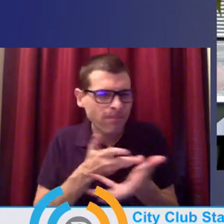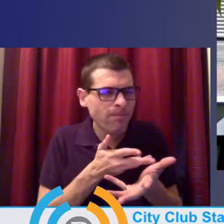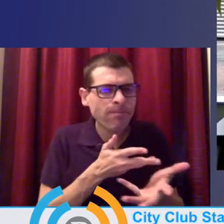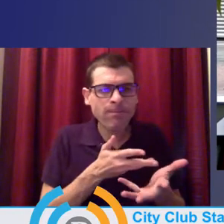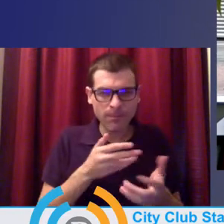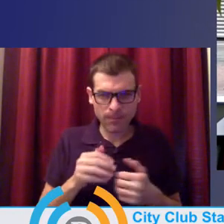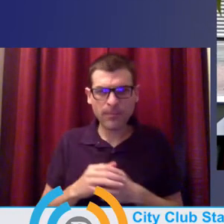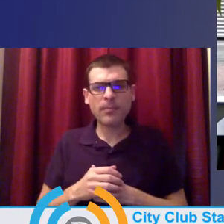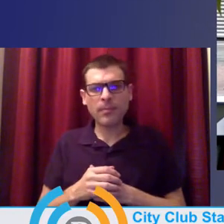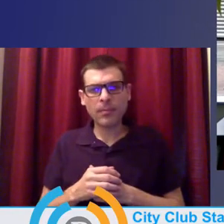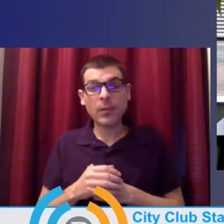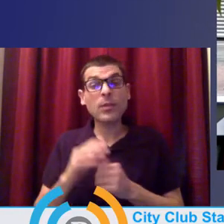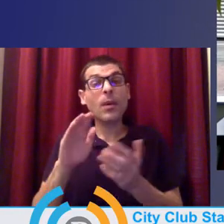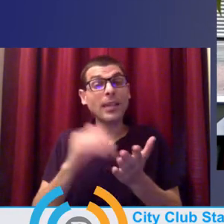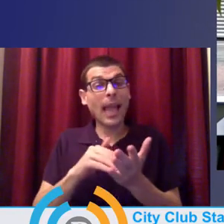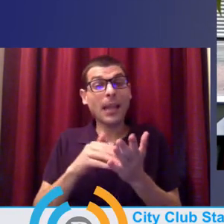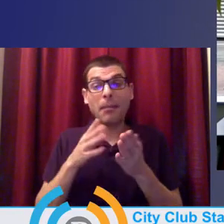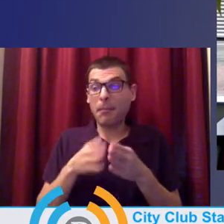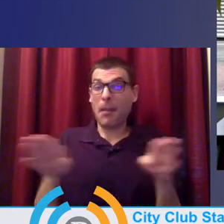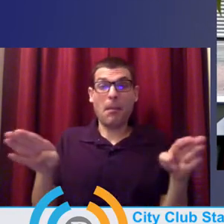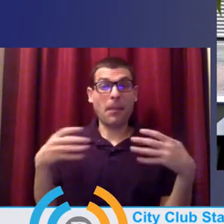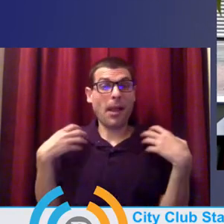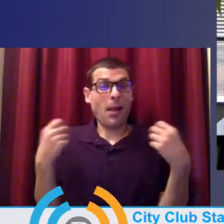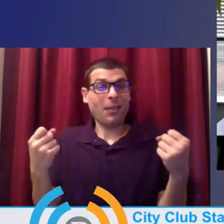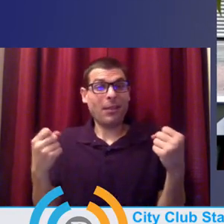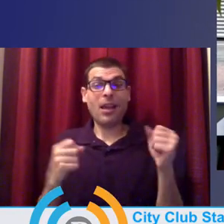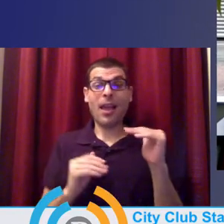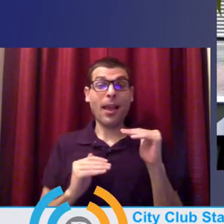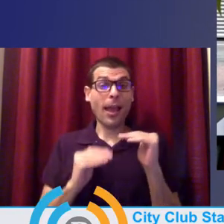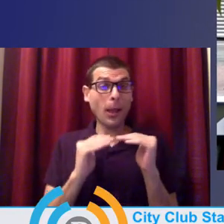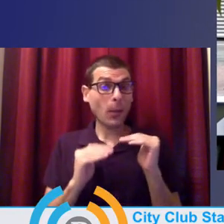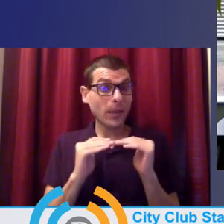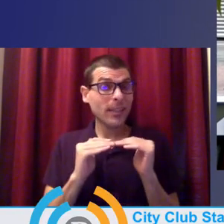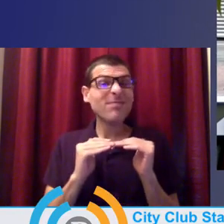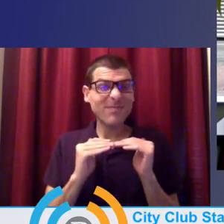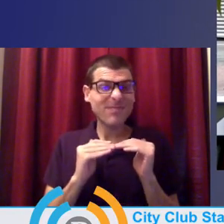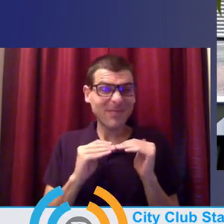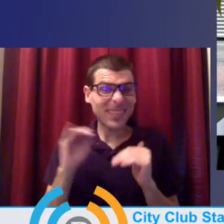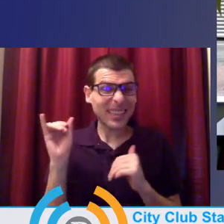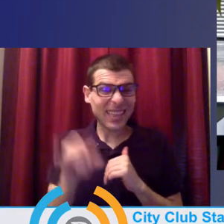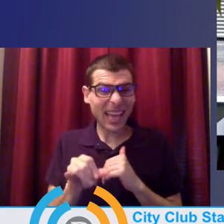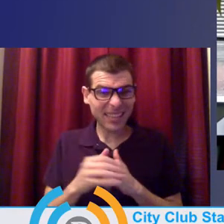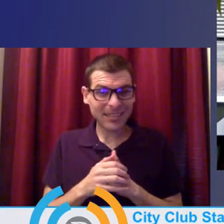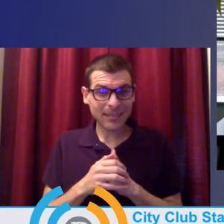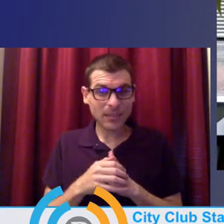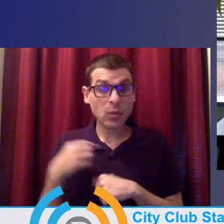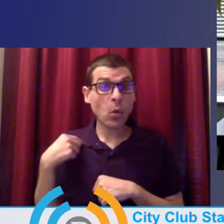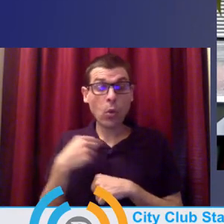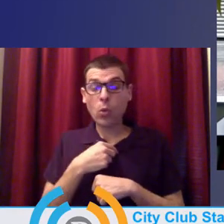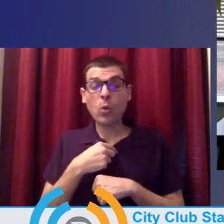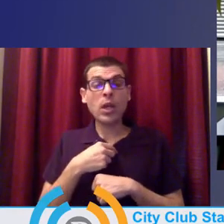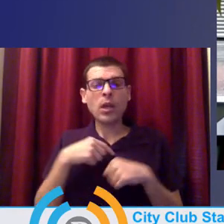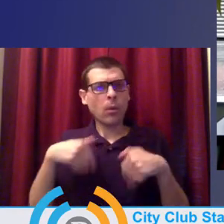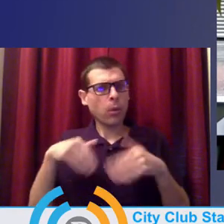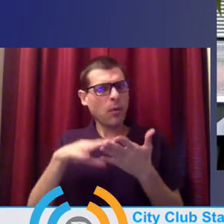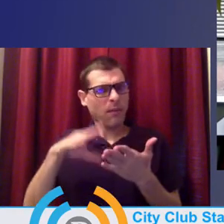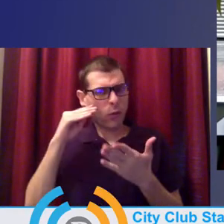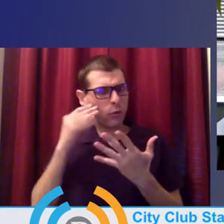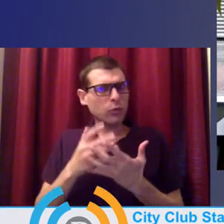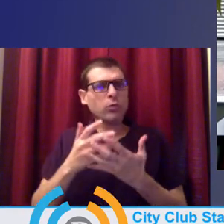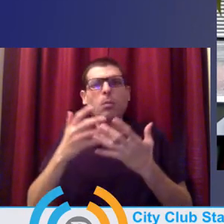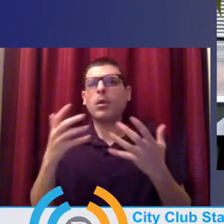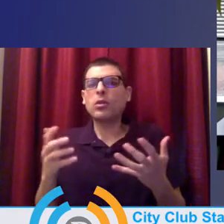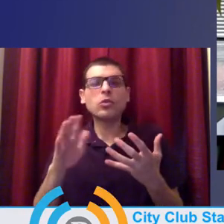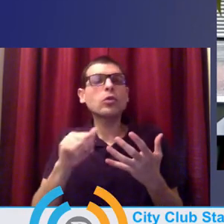focusing on community, we have learned so much in how to deliver vaccines. It's not just about setting up